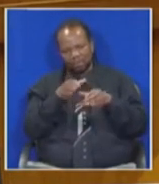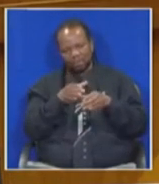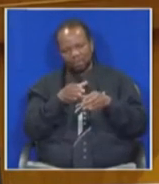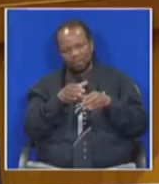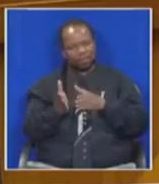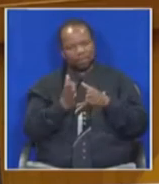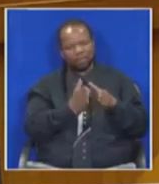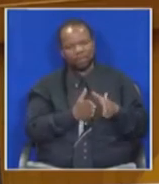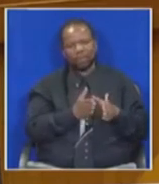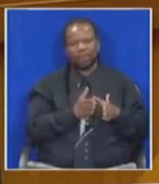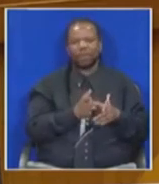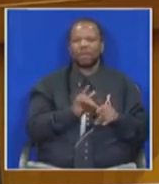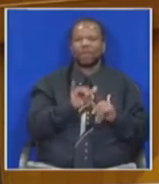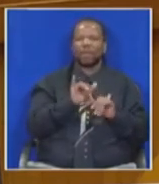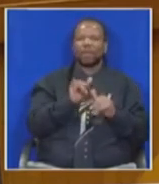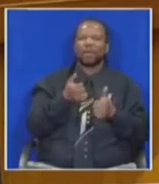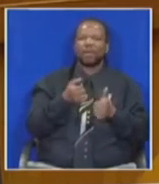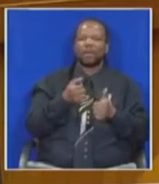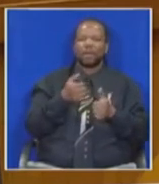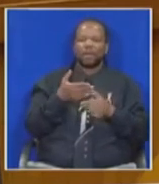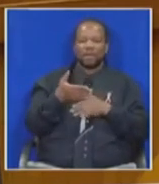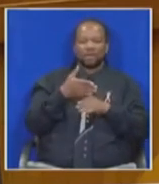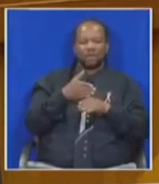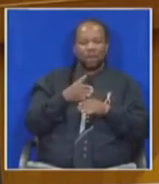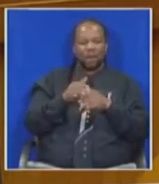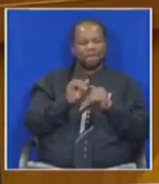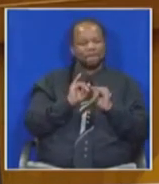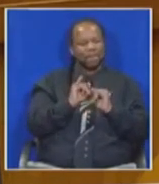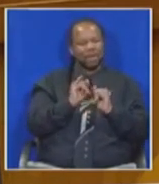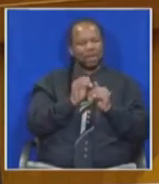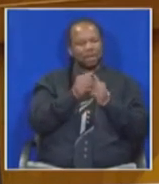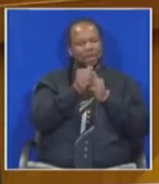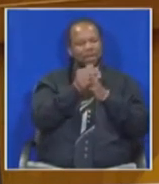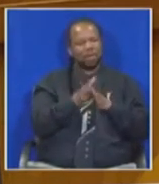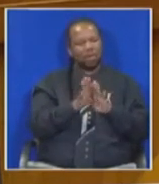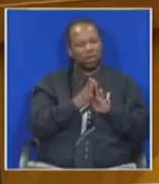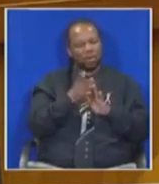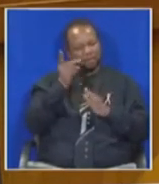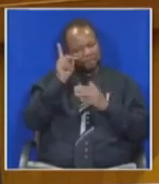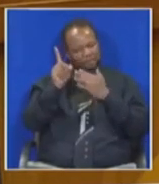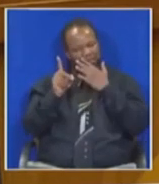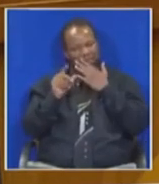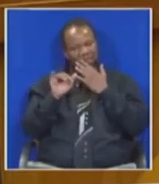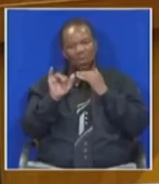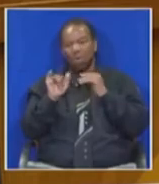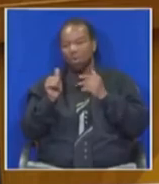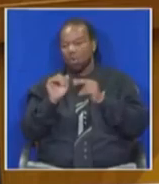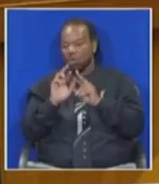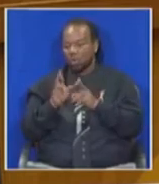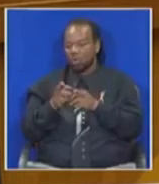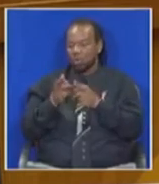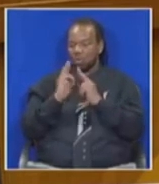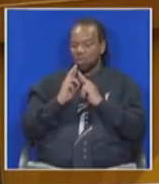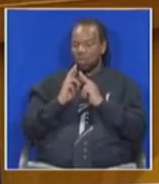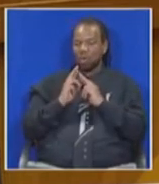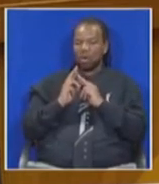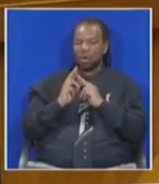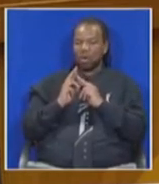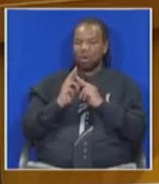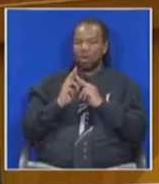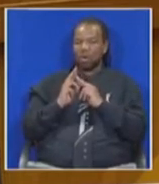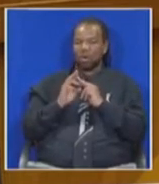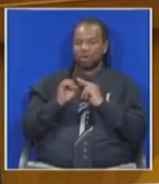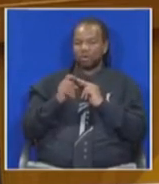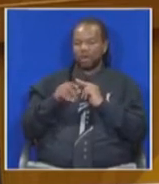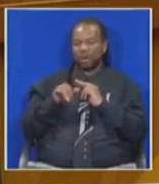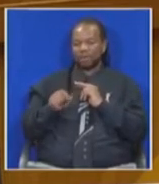U's, combined with poor leadership, low professionalism, and weak accountability in the police service, all mean that